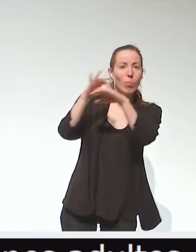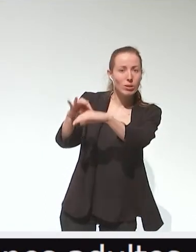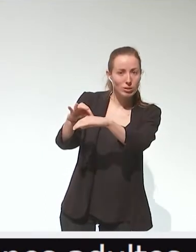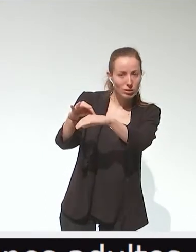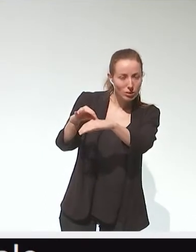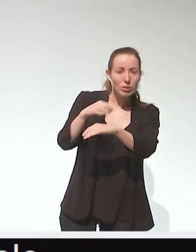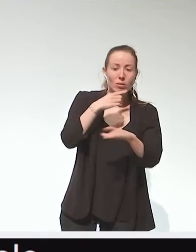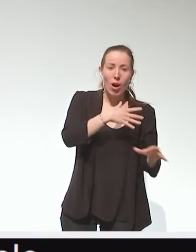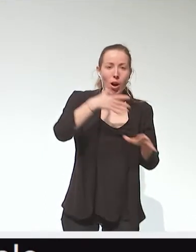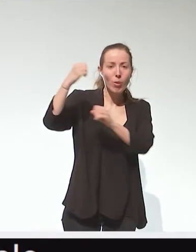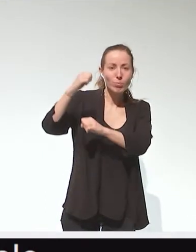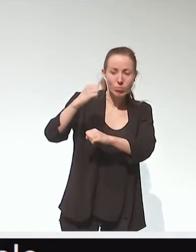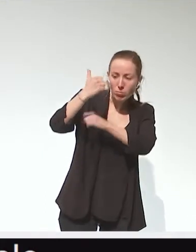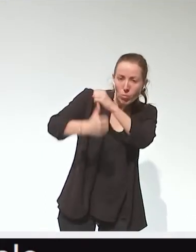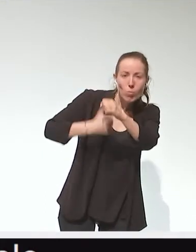and to help them